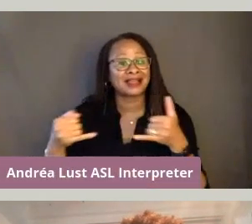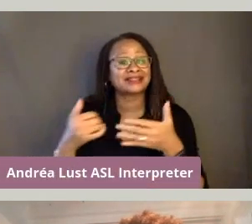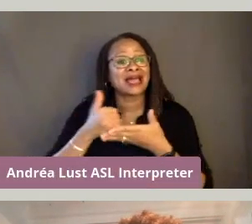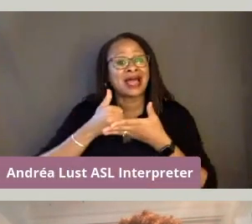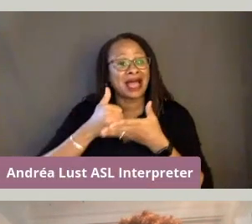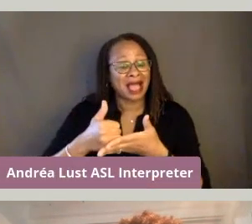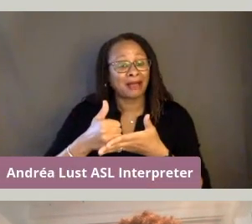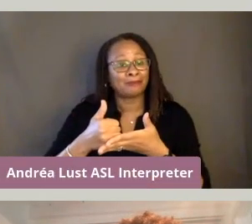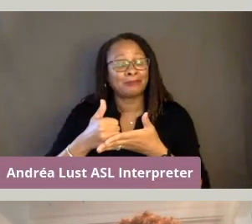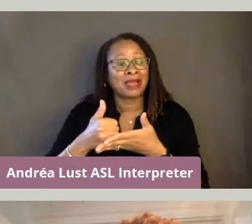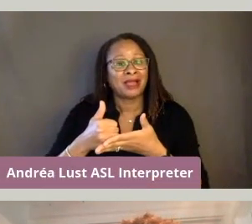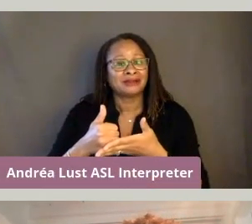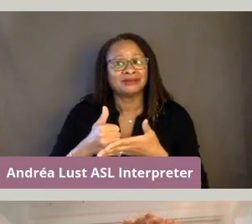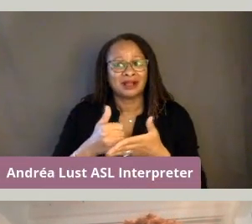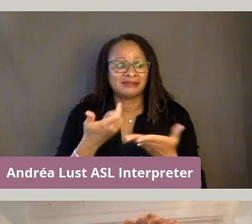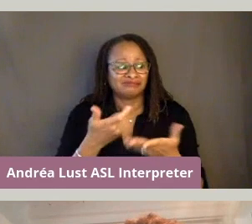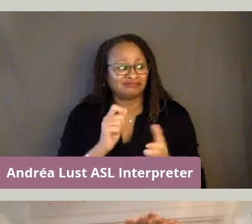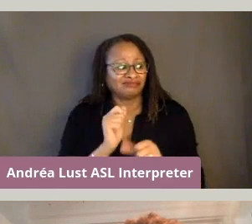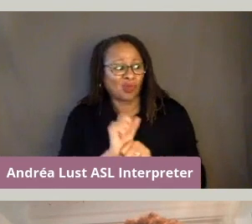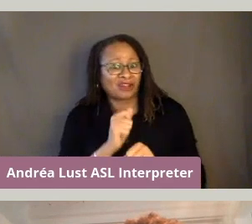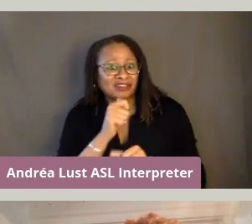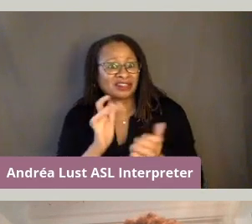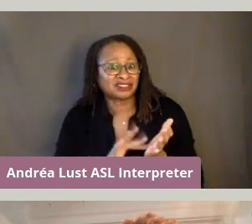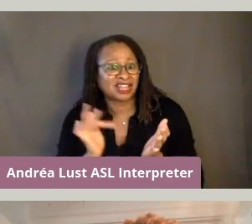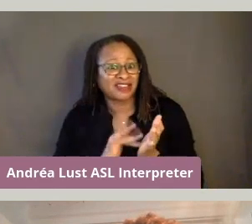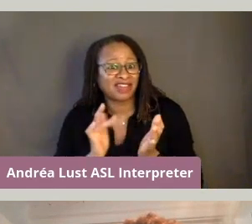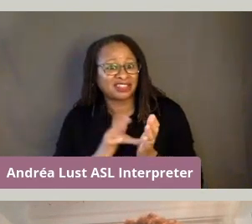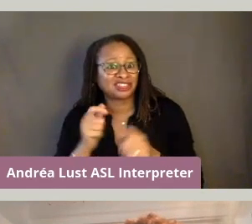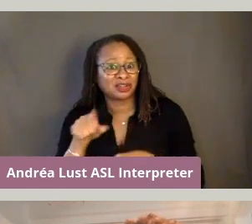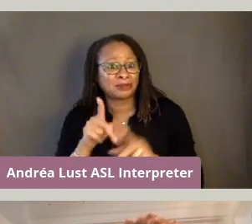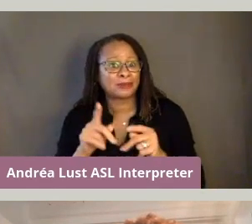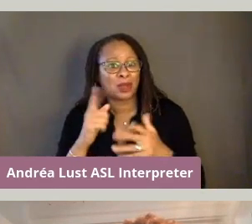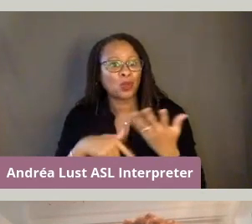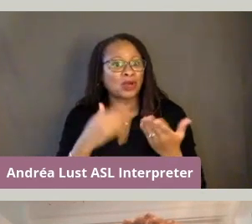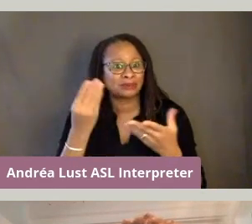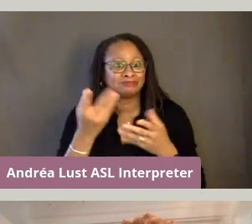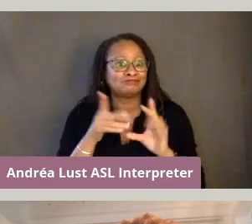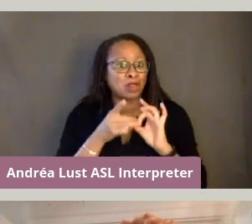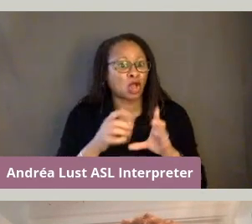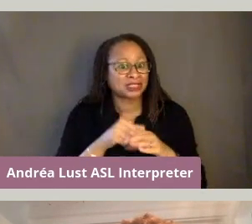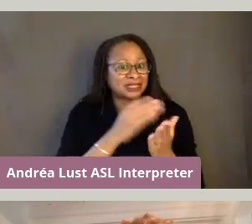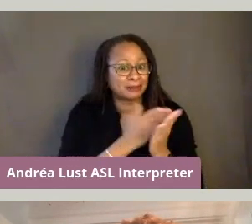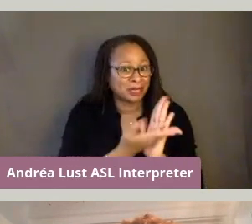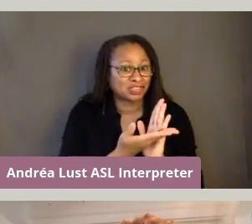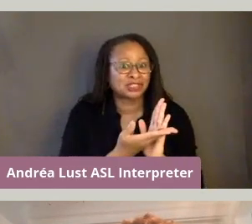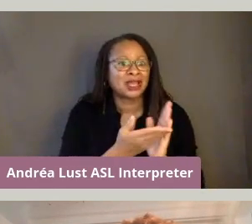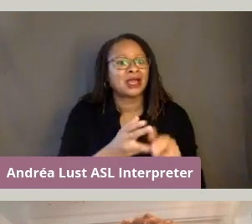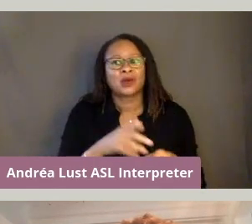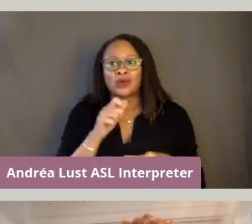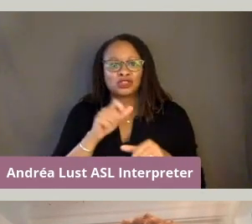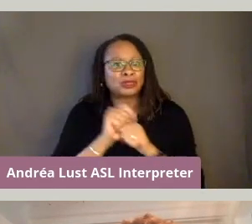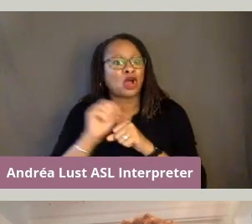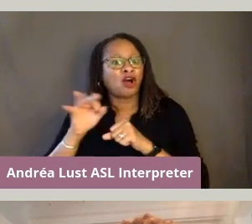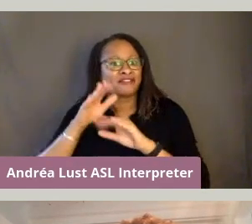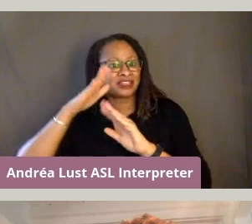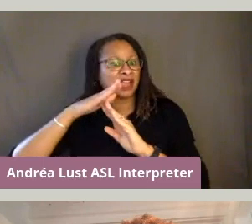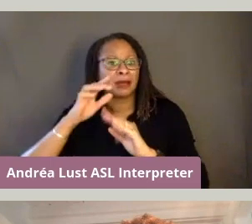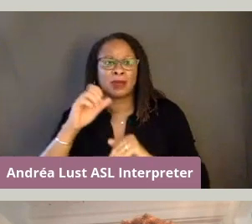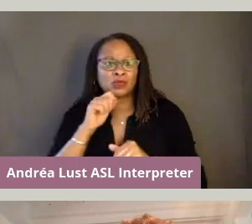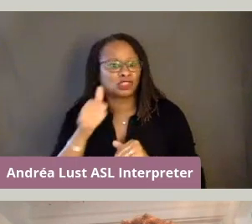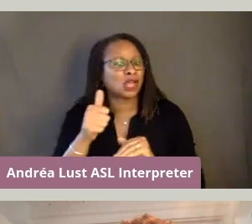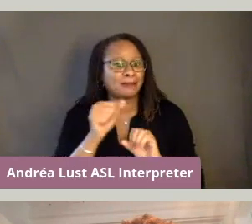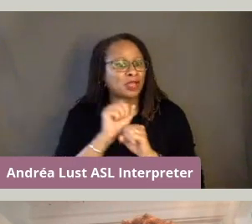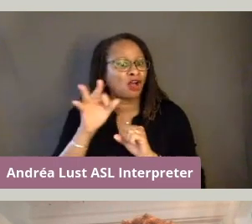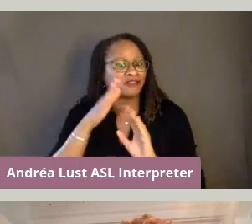to not feel taken advantage of, for it to be clear what belongs in a budget and what doesn't, what should come off the top and what shouldn't. But I think if